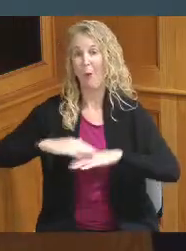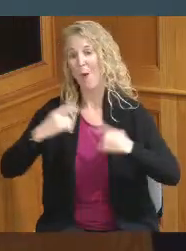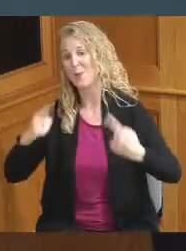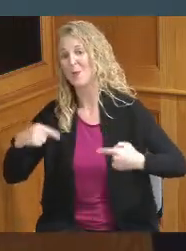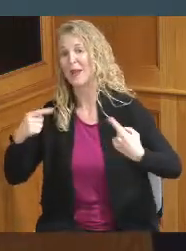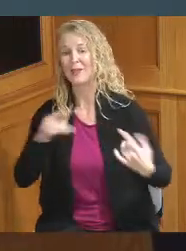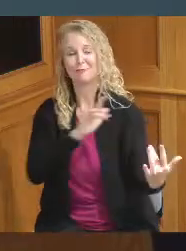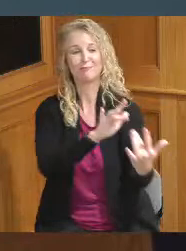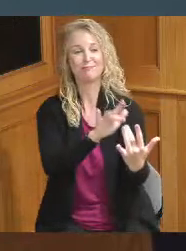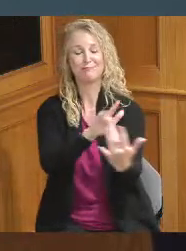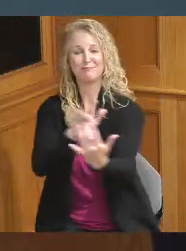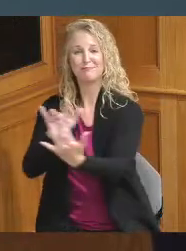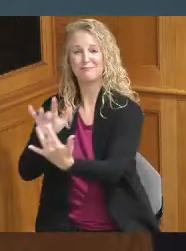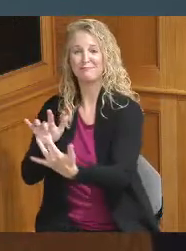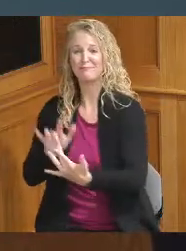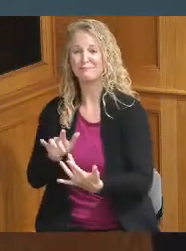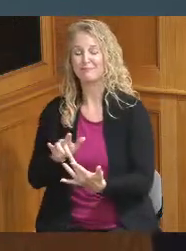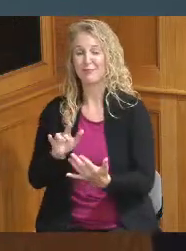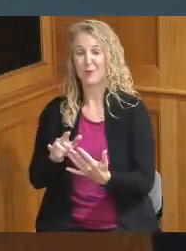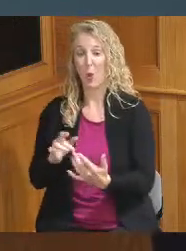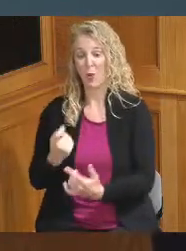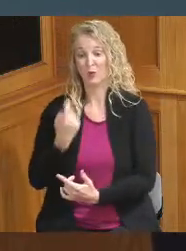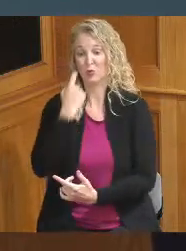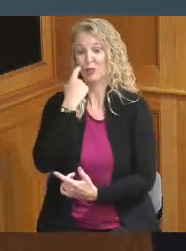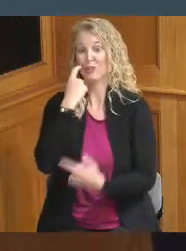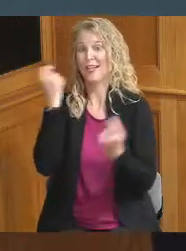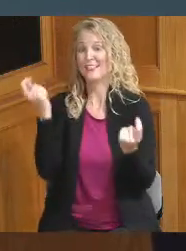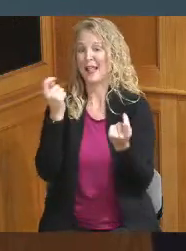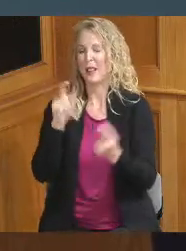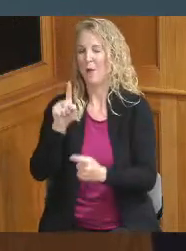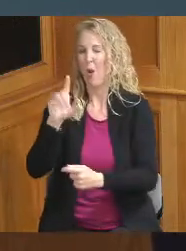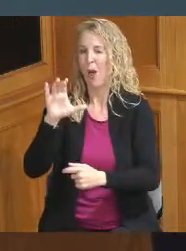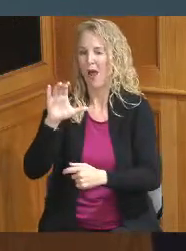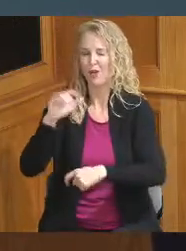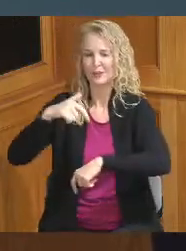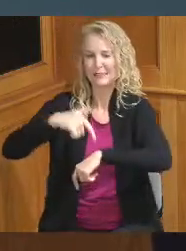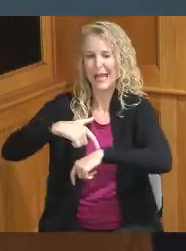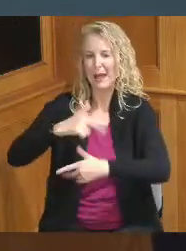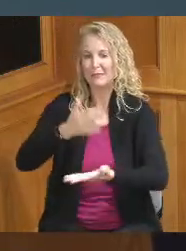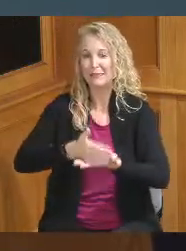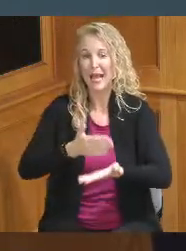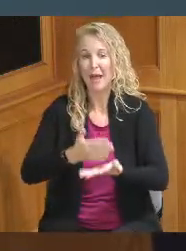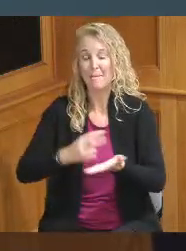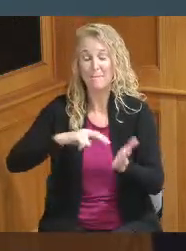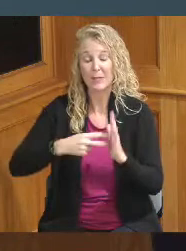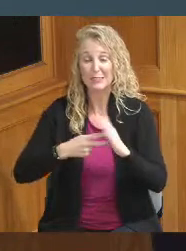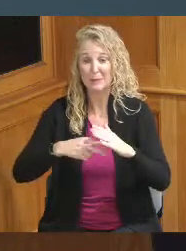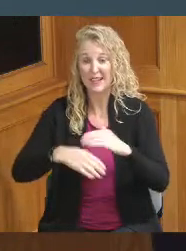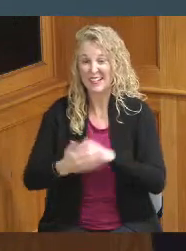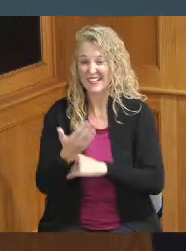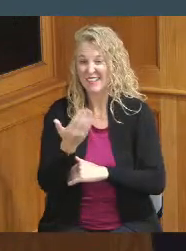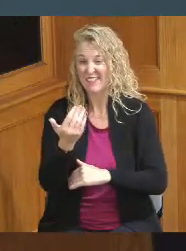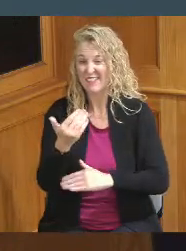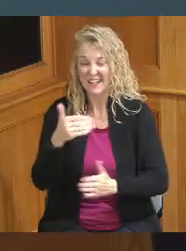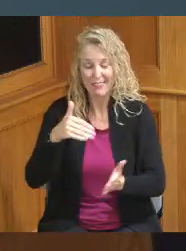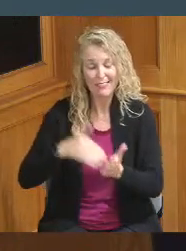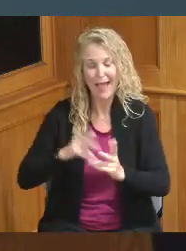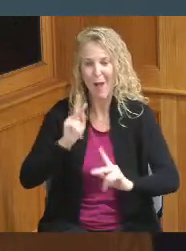out to the community. So the 100 stop highlighted that 15,000 people have been helped with our